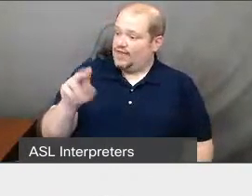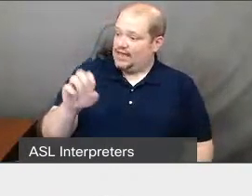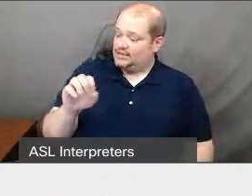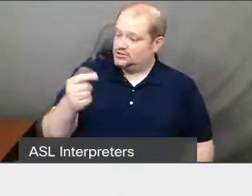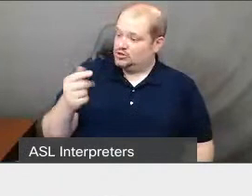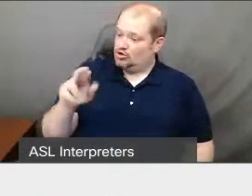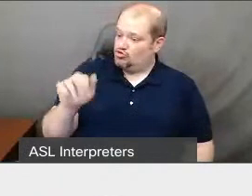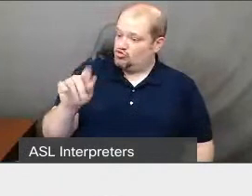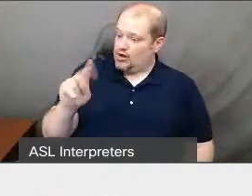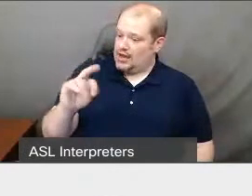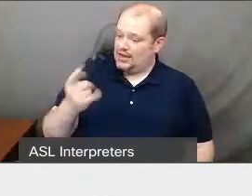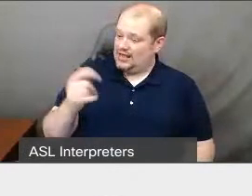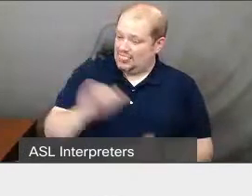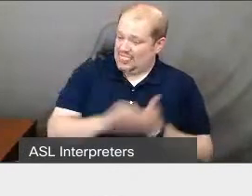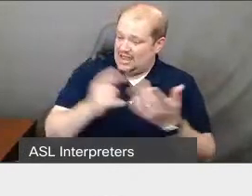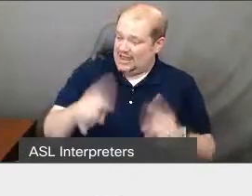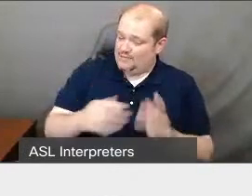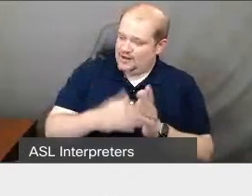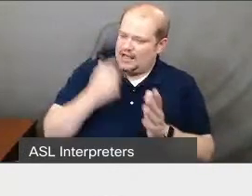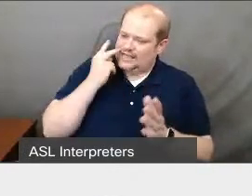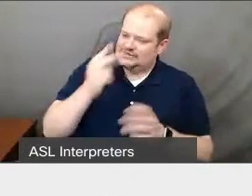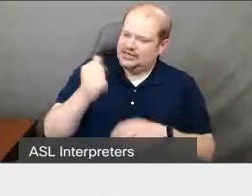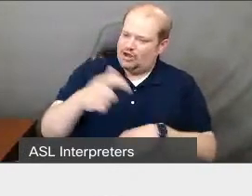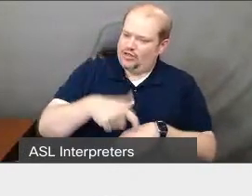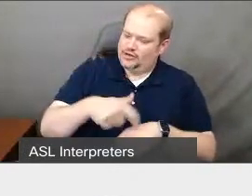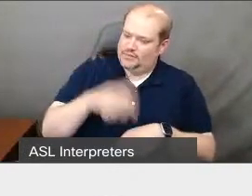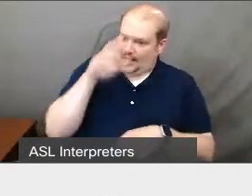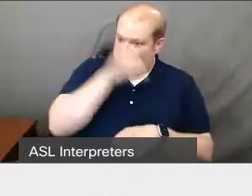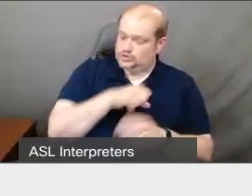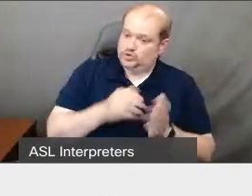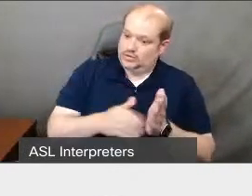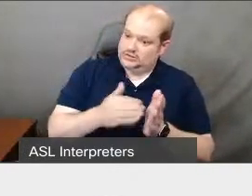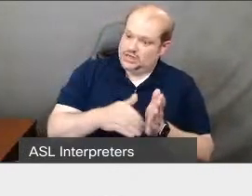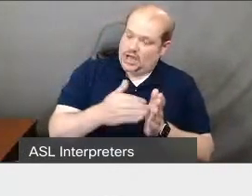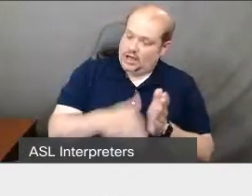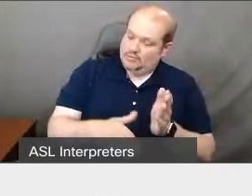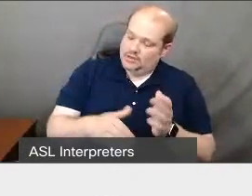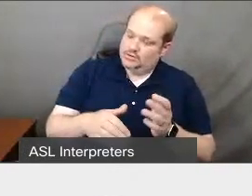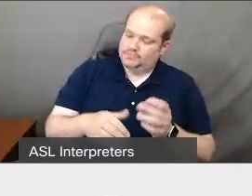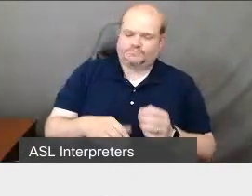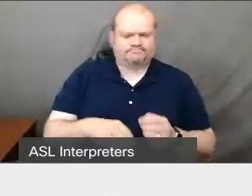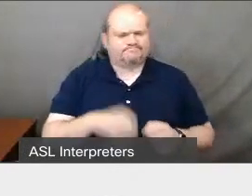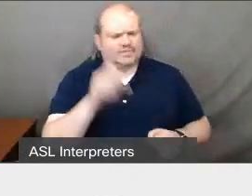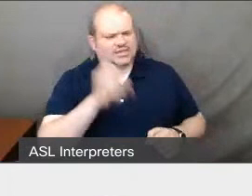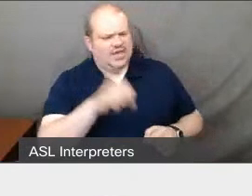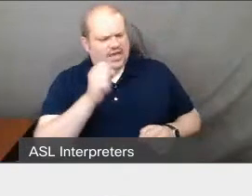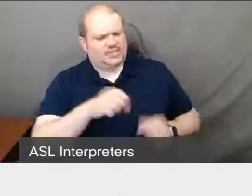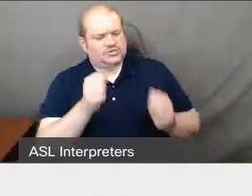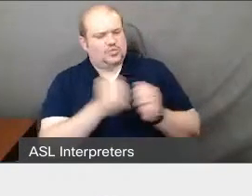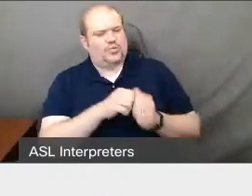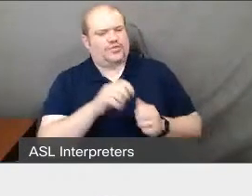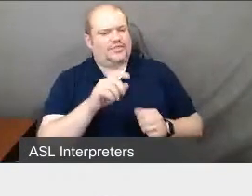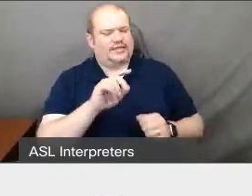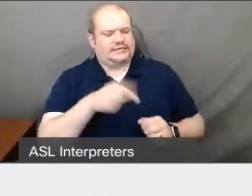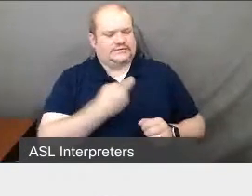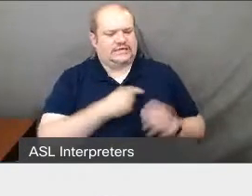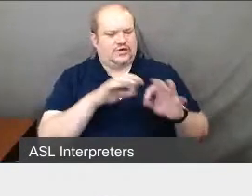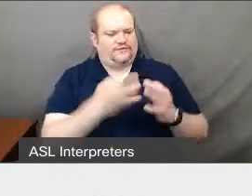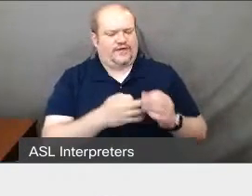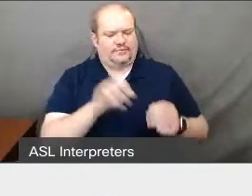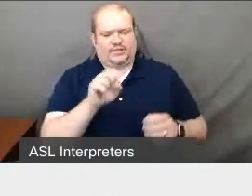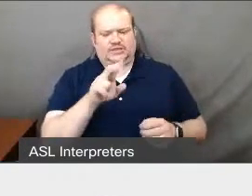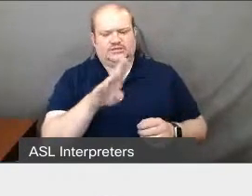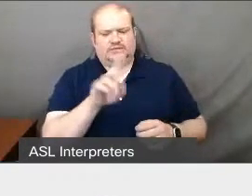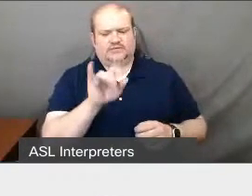that a common, I mean, I see it all the time, so presumably it is common in these types of. Yeah, a lot of times with single family subdivisions, even